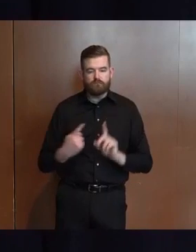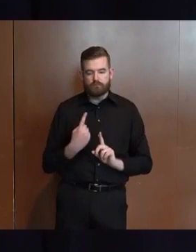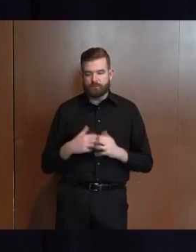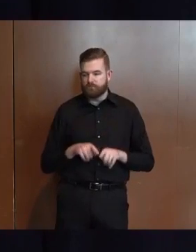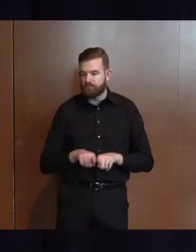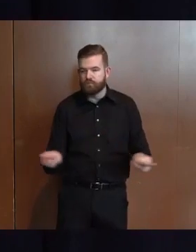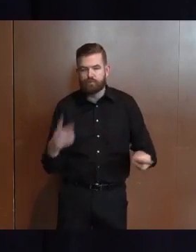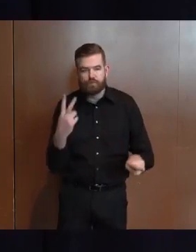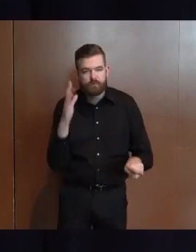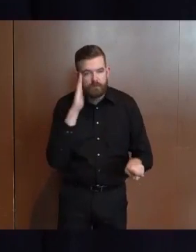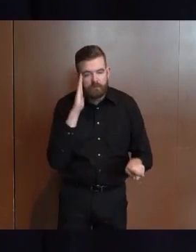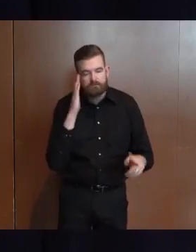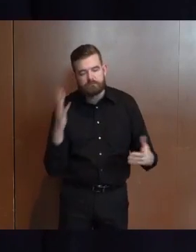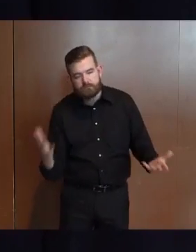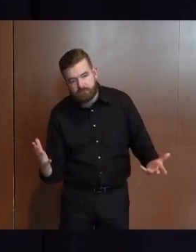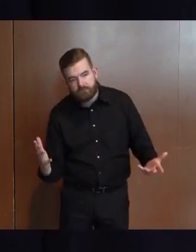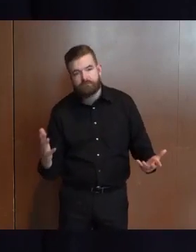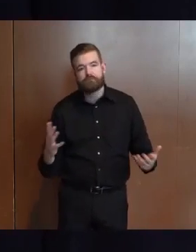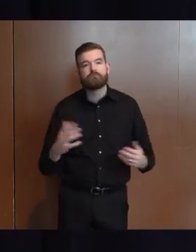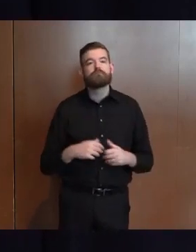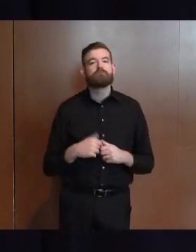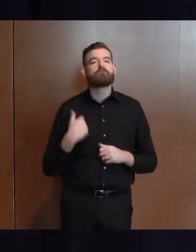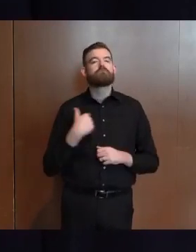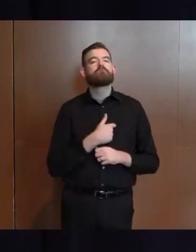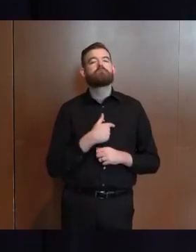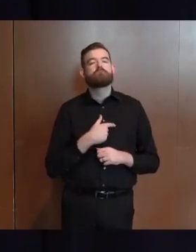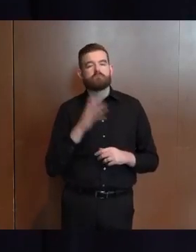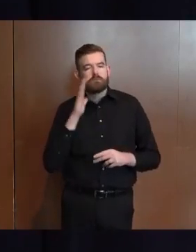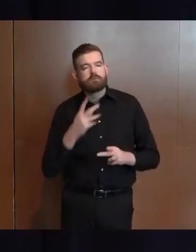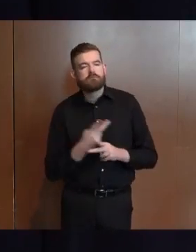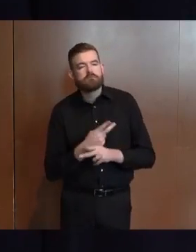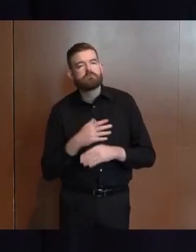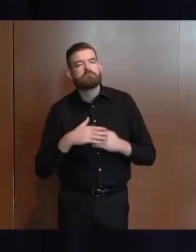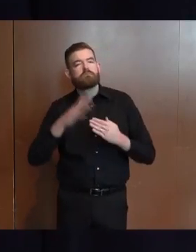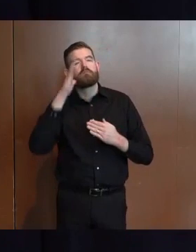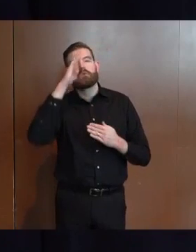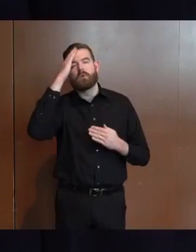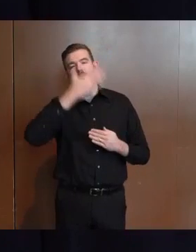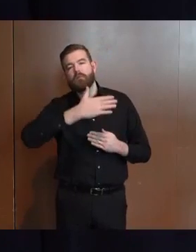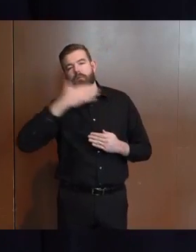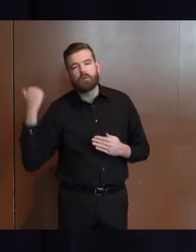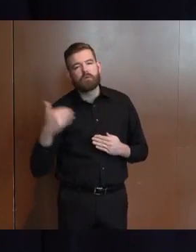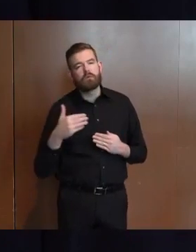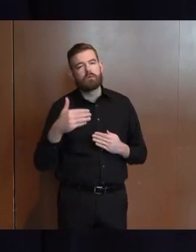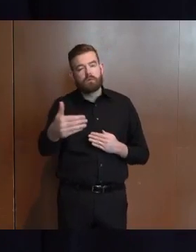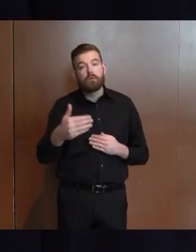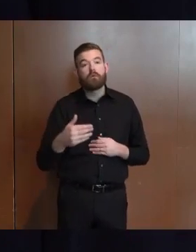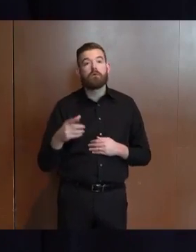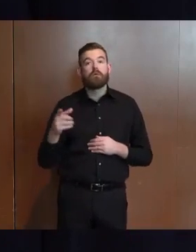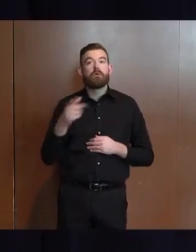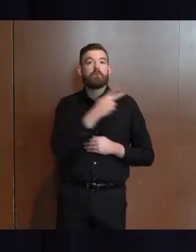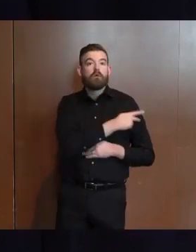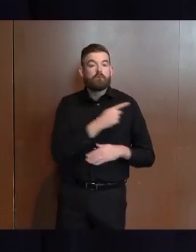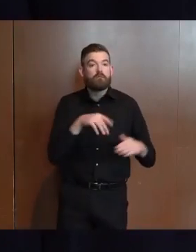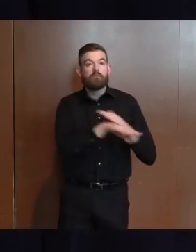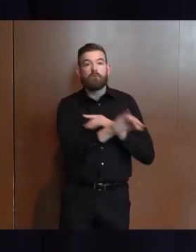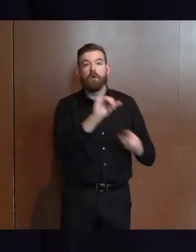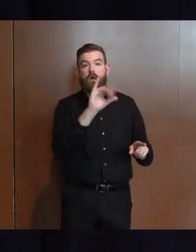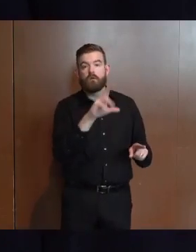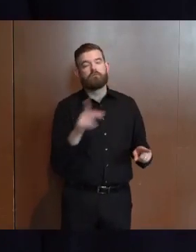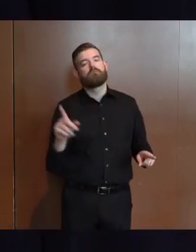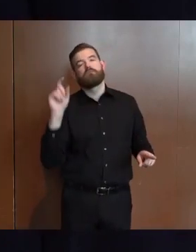that for almost every patient that goes into critical care, they're put on a ventilator. I also, after speaking with